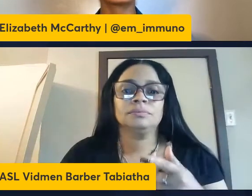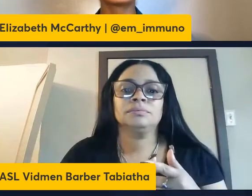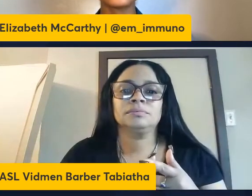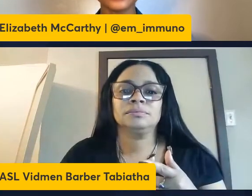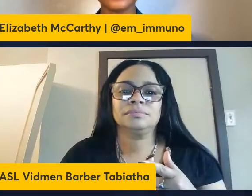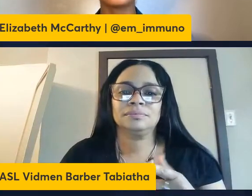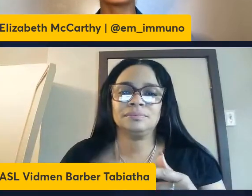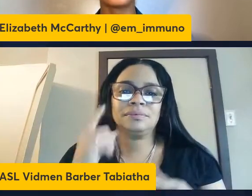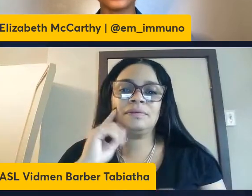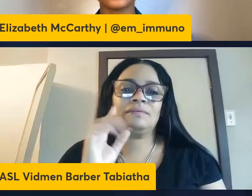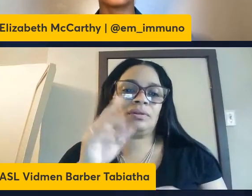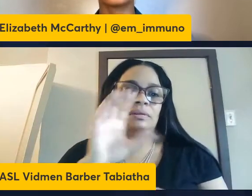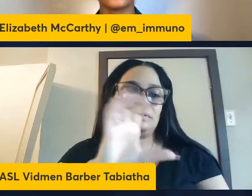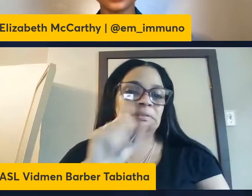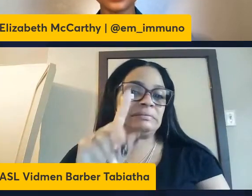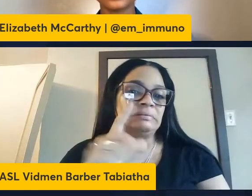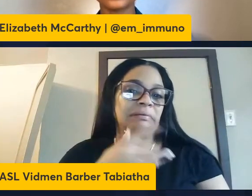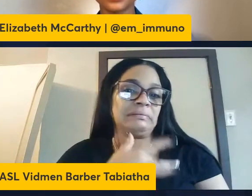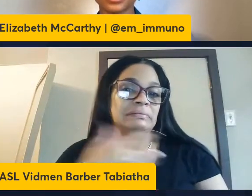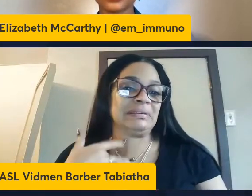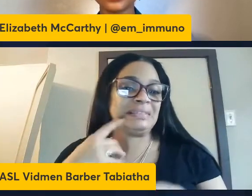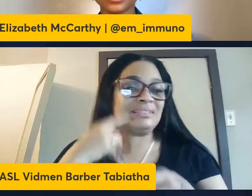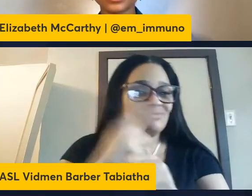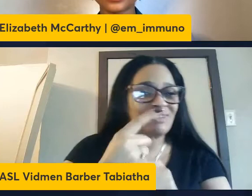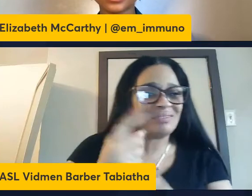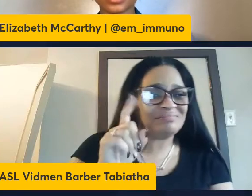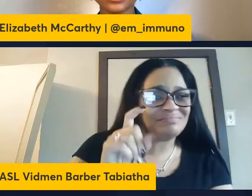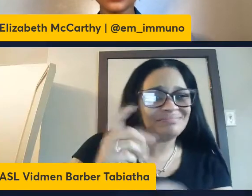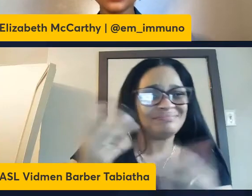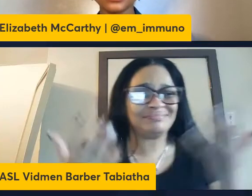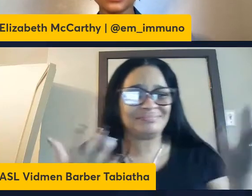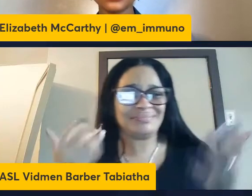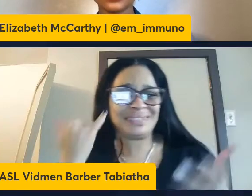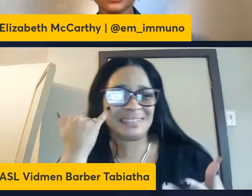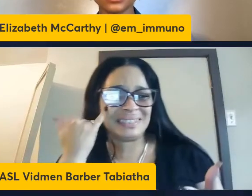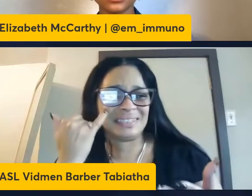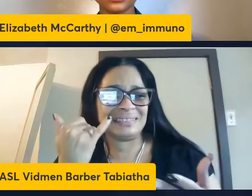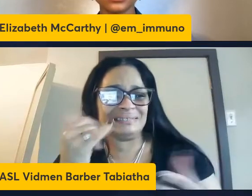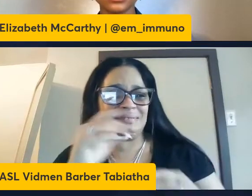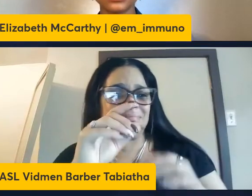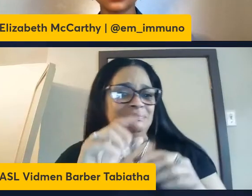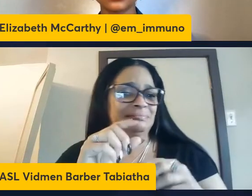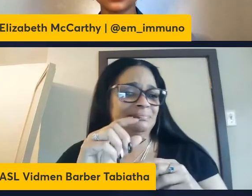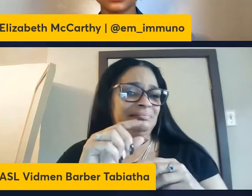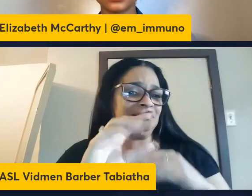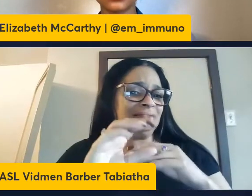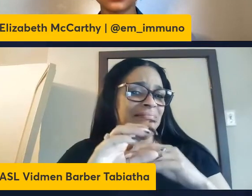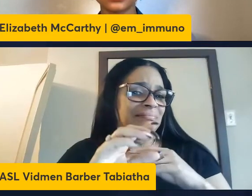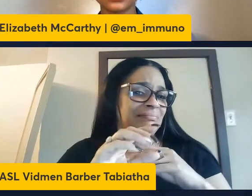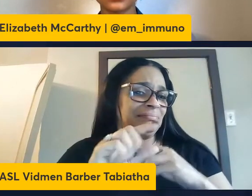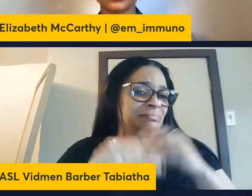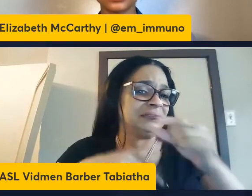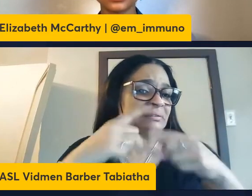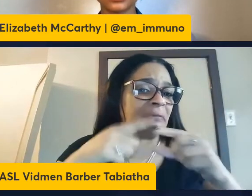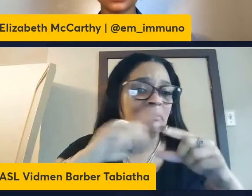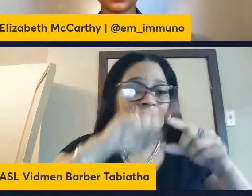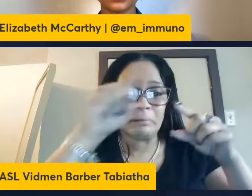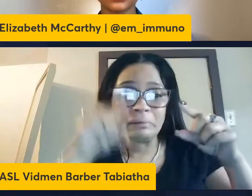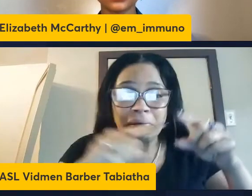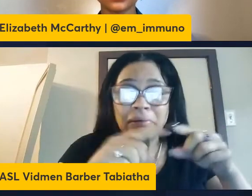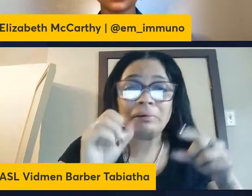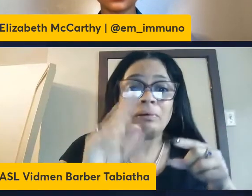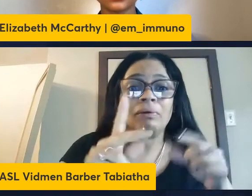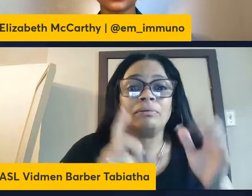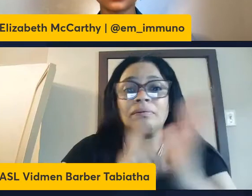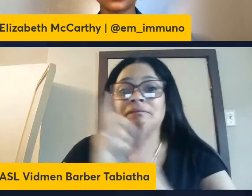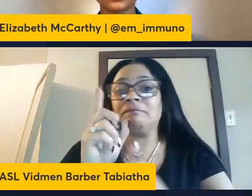applicable for this cell type? Like, is it right? If the cell is cycling, does that affect it? Should I feed that back to the developer so